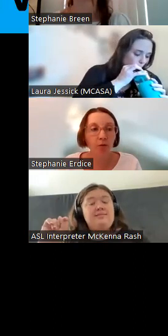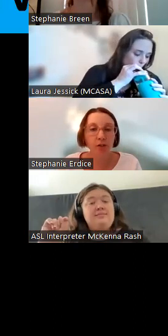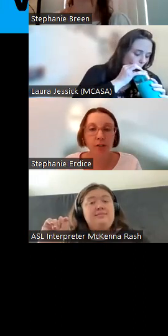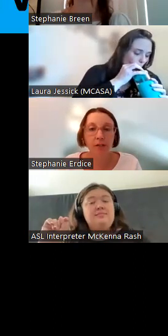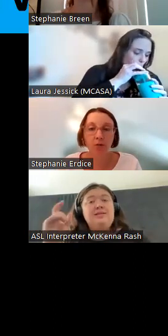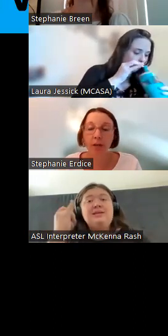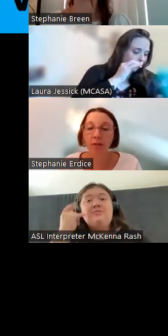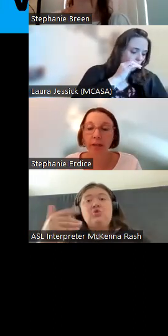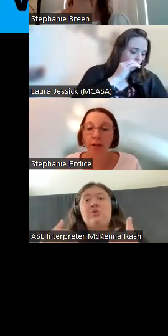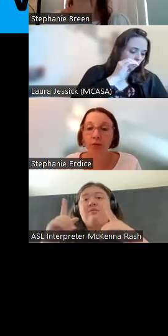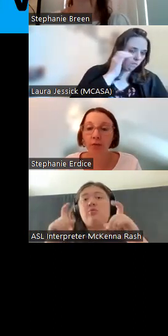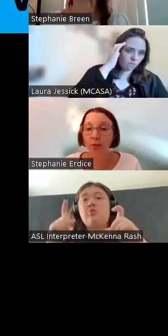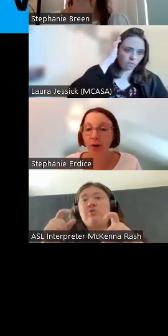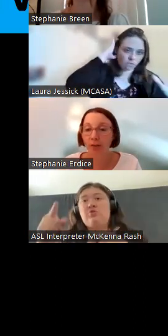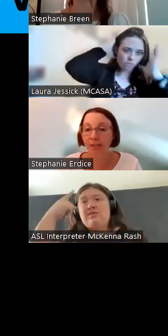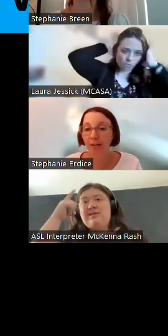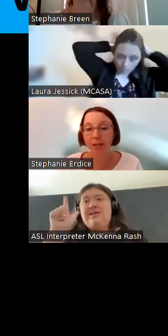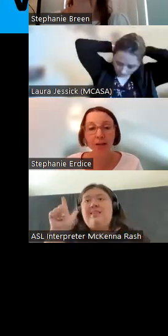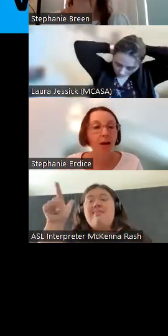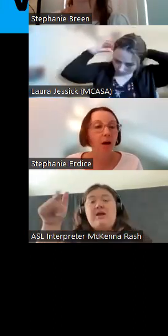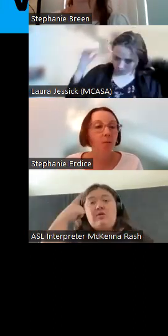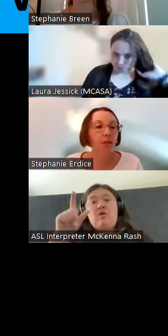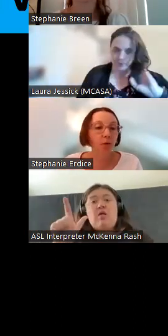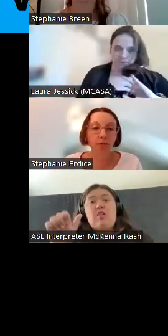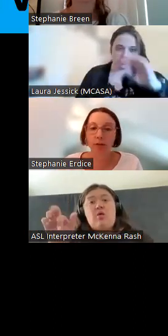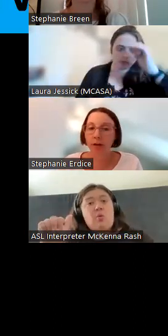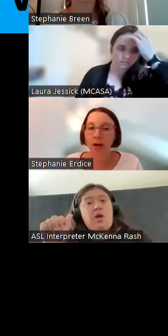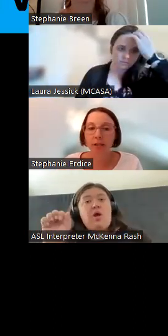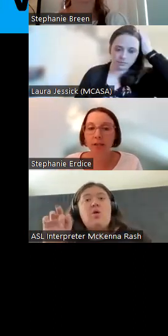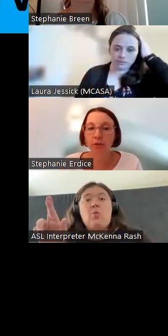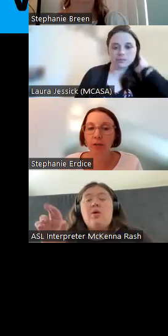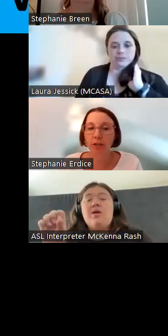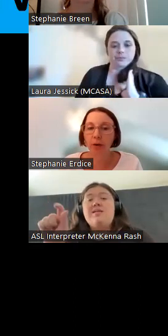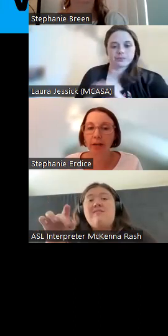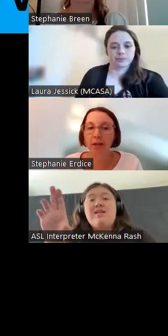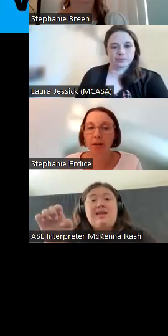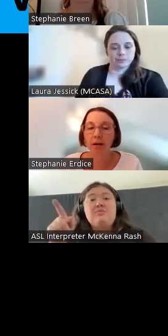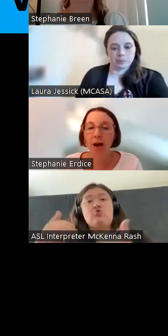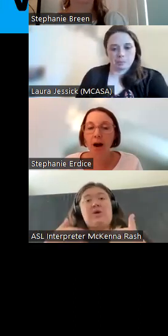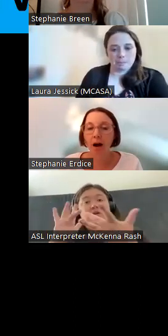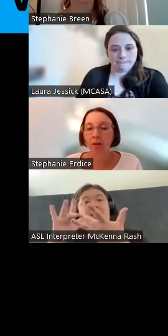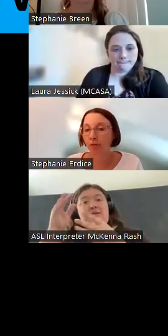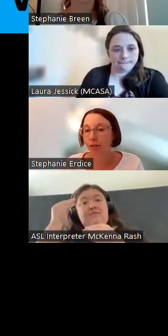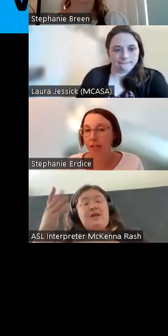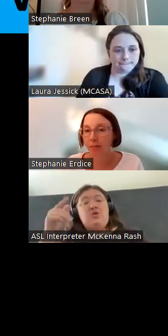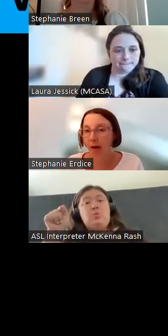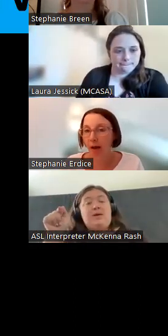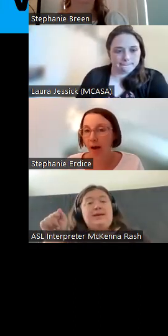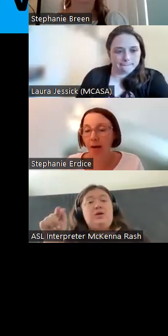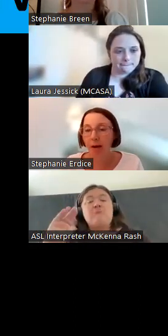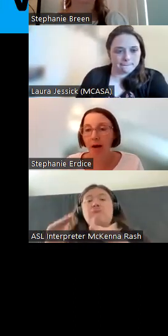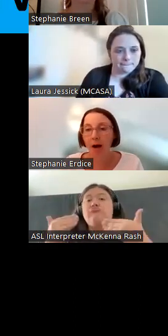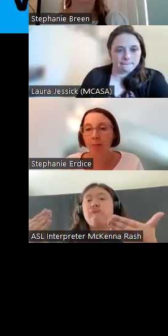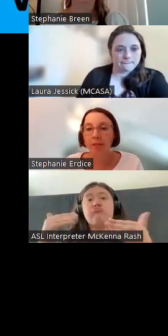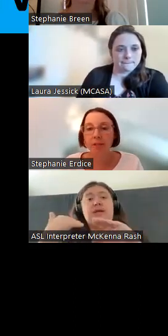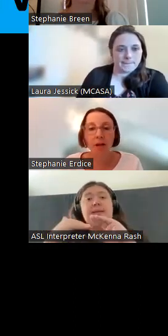If you have questions that you think of later for Laura or Stephanie, you have their contact information right here. Feel free to email